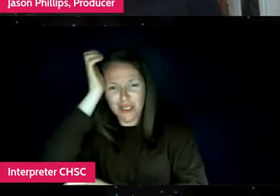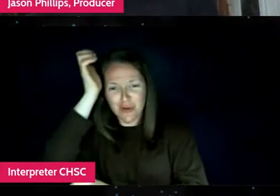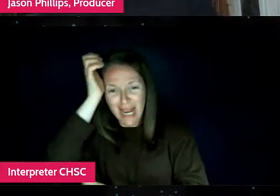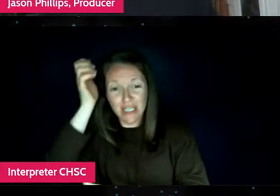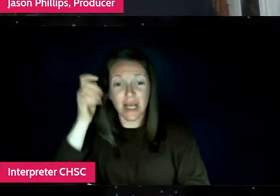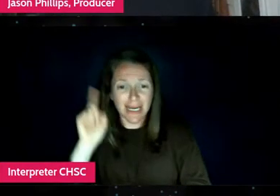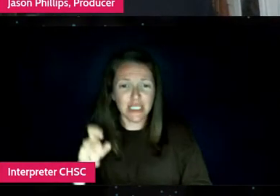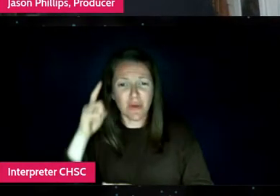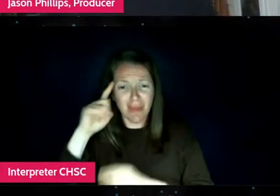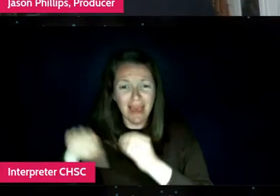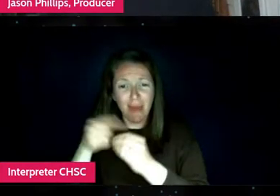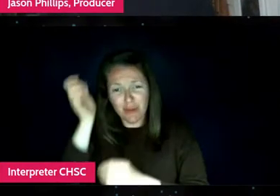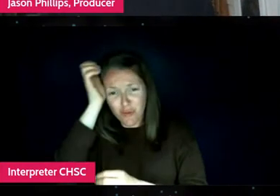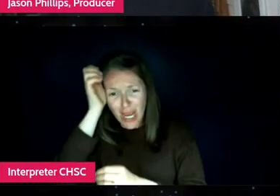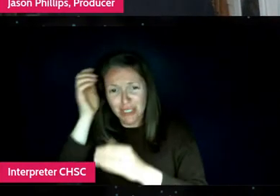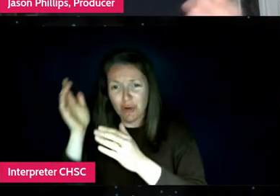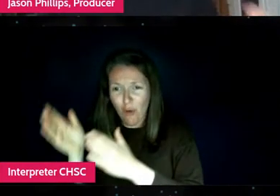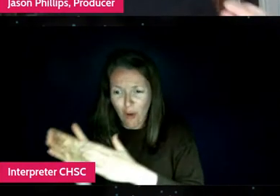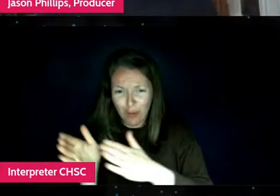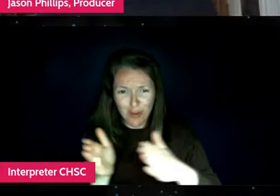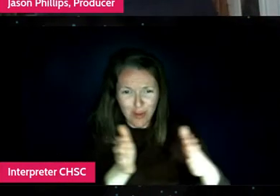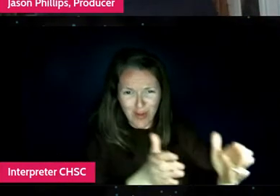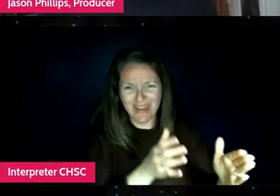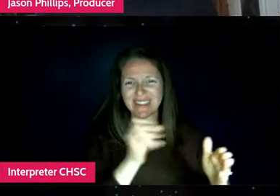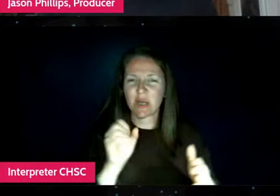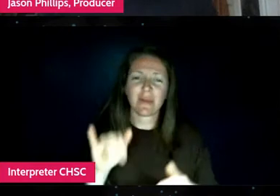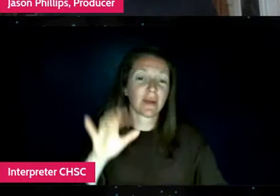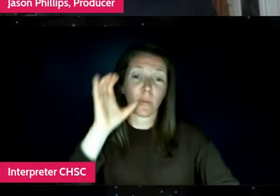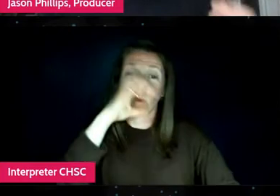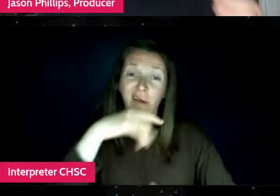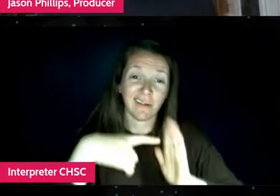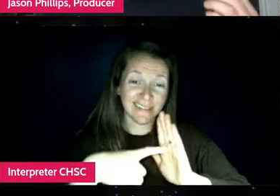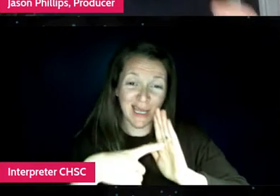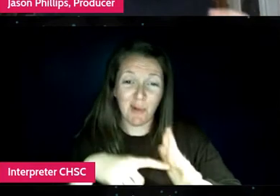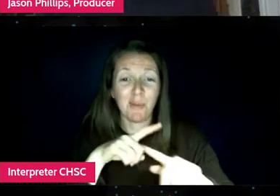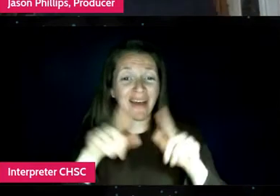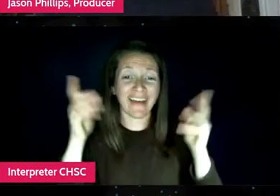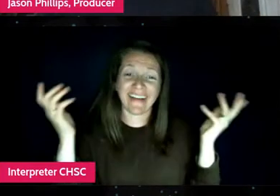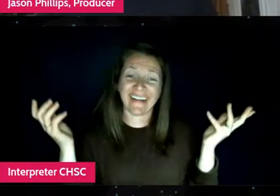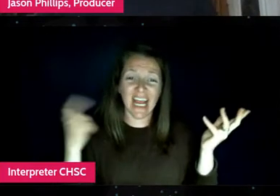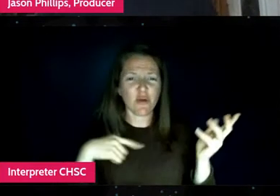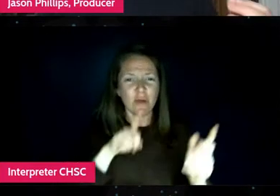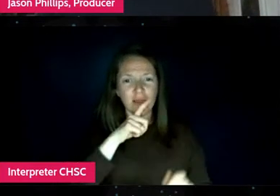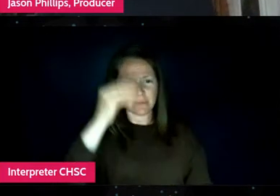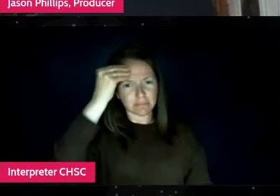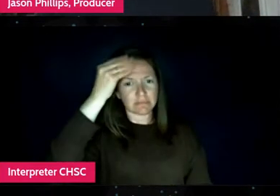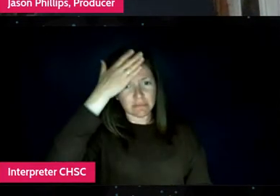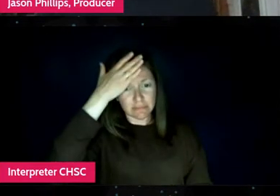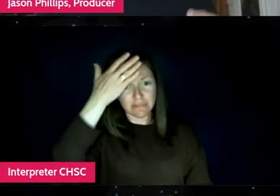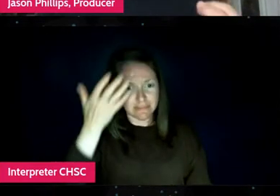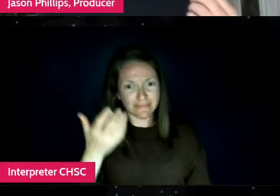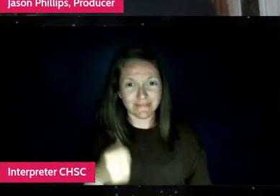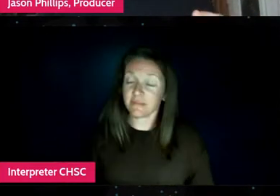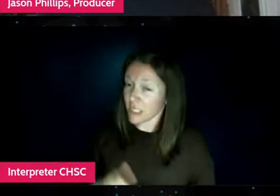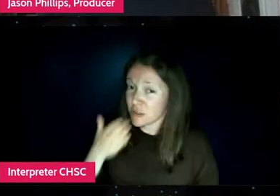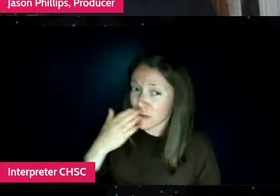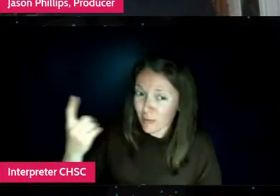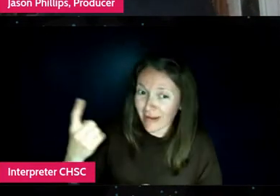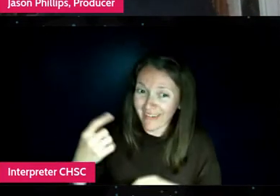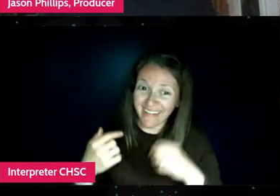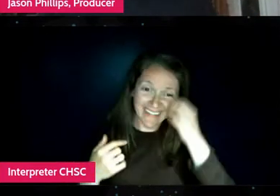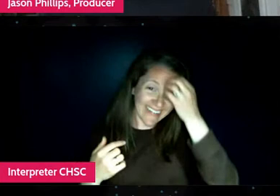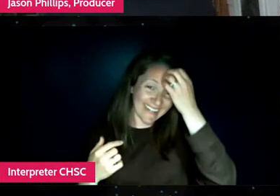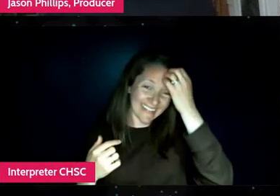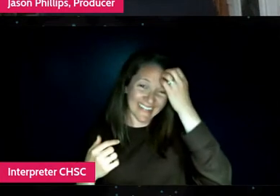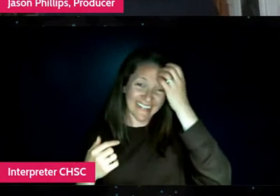later. So that's like a really weird example, but it really stuck with me. Yeah, it really carried with me.